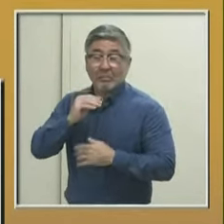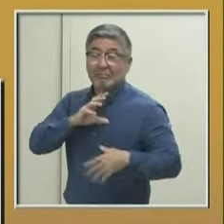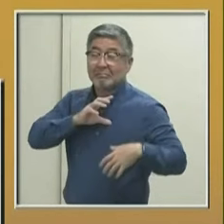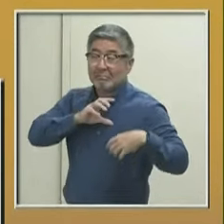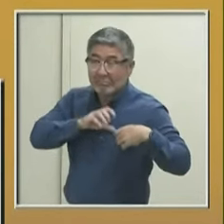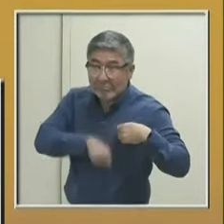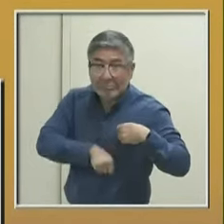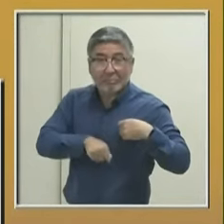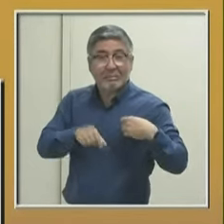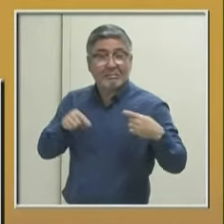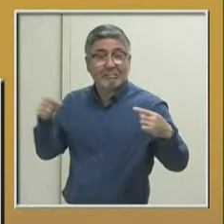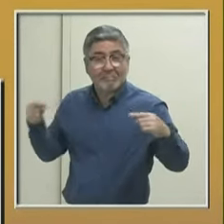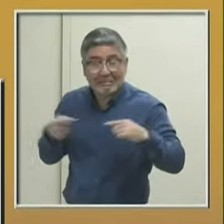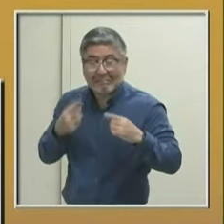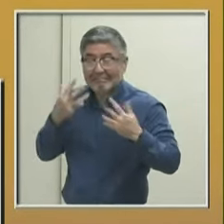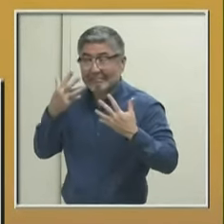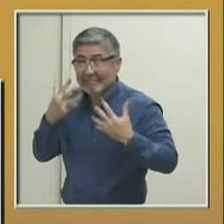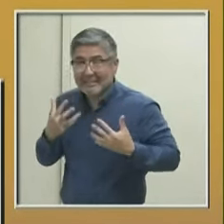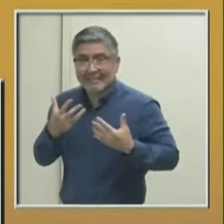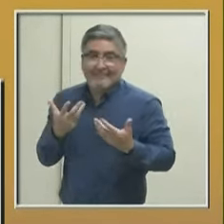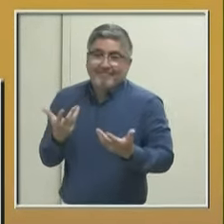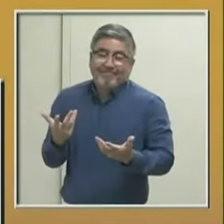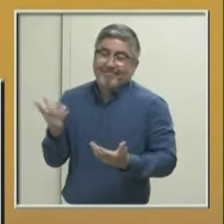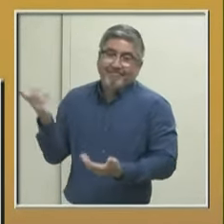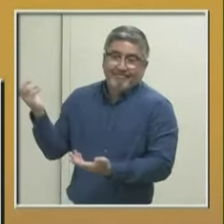the pain, the sorrow.